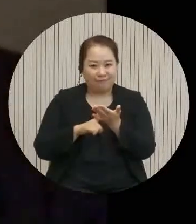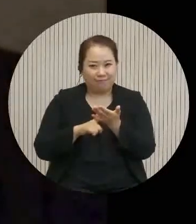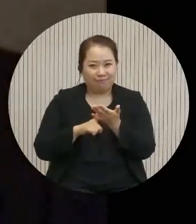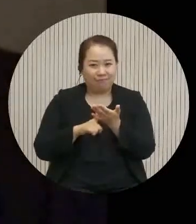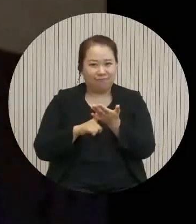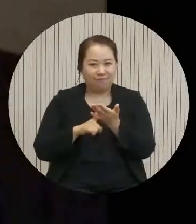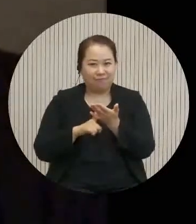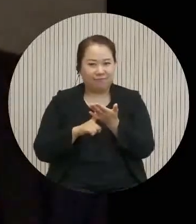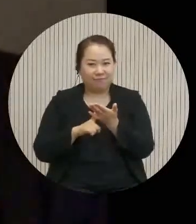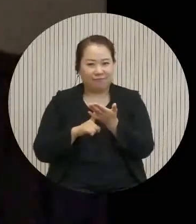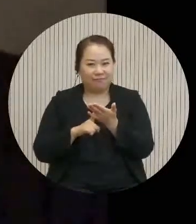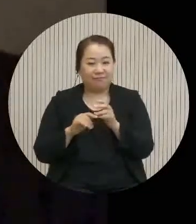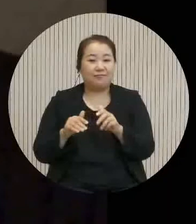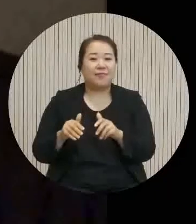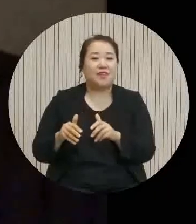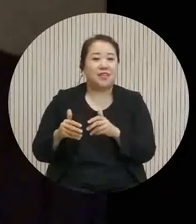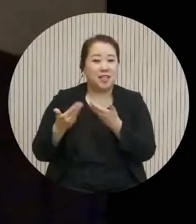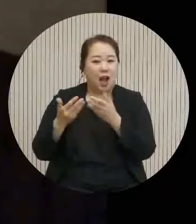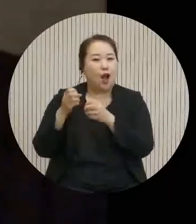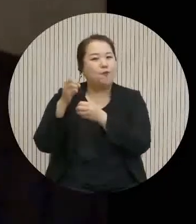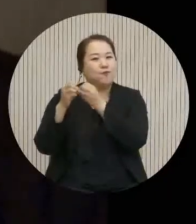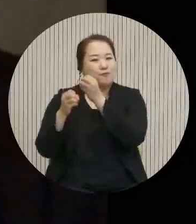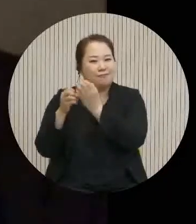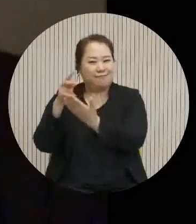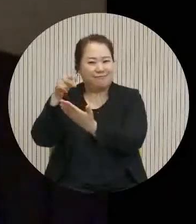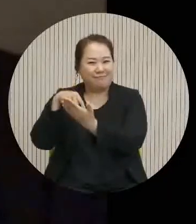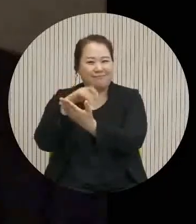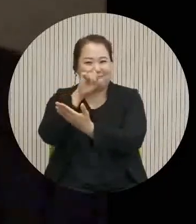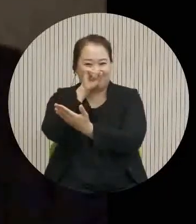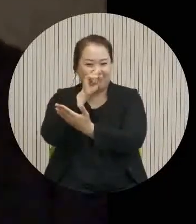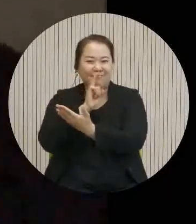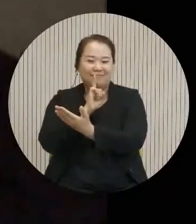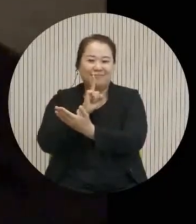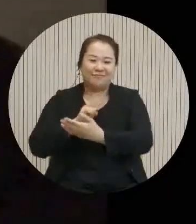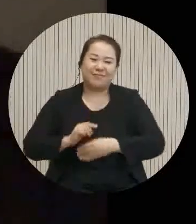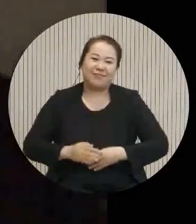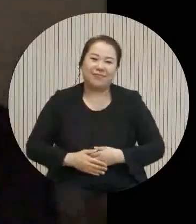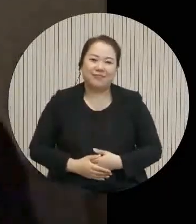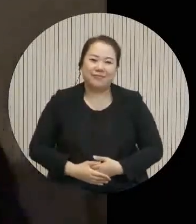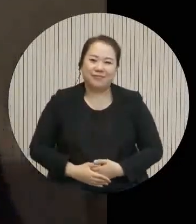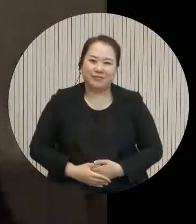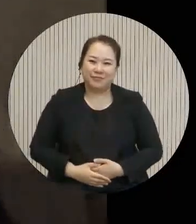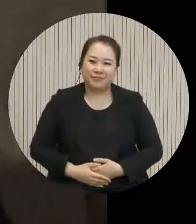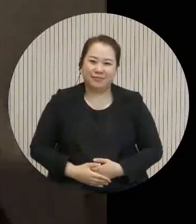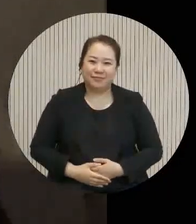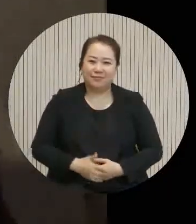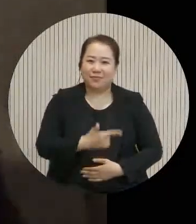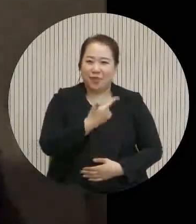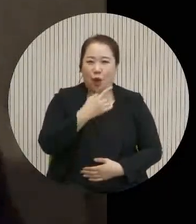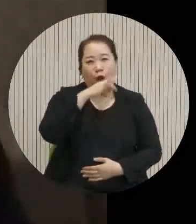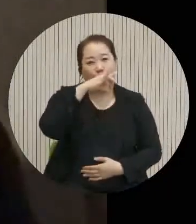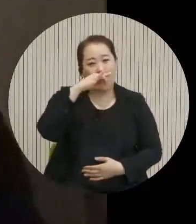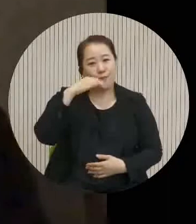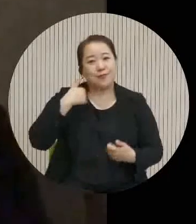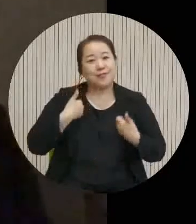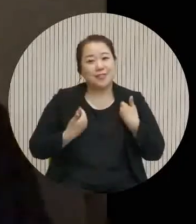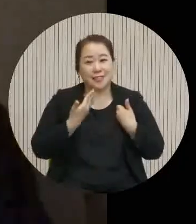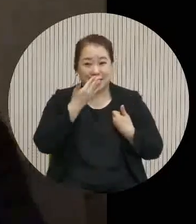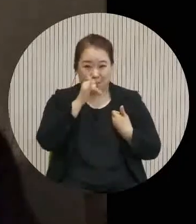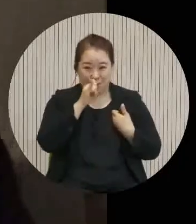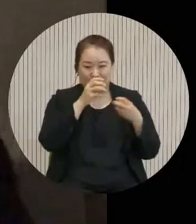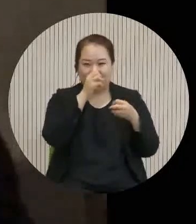light fiction, stuff you're going to enjoy, stuff that's so interesting and so much fun you'll feel